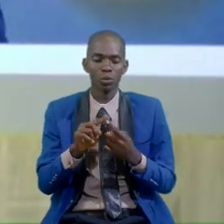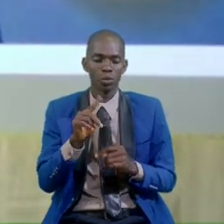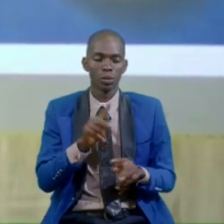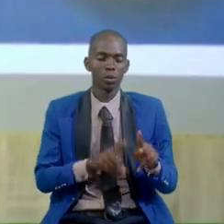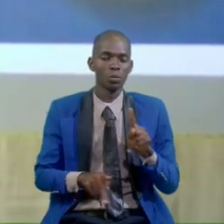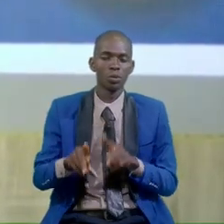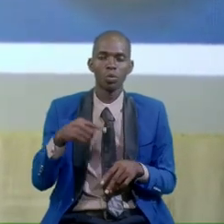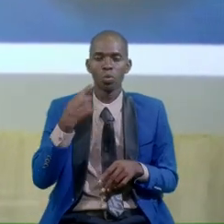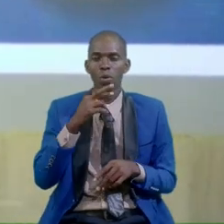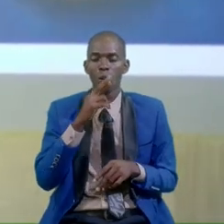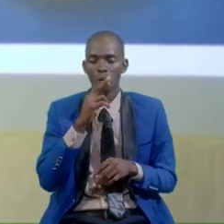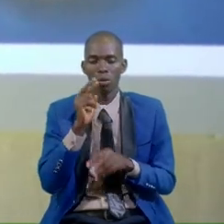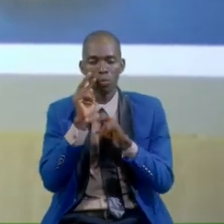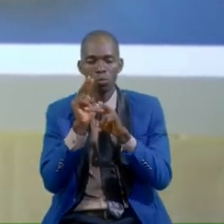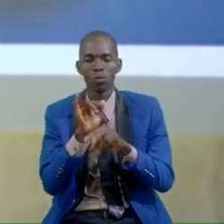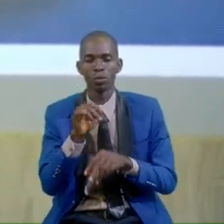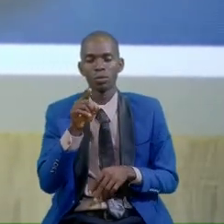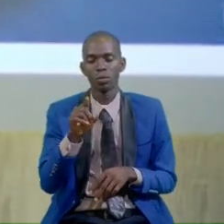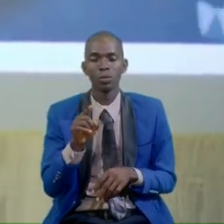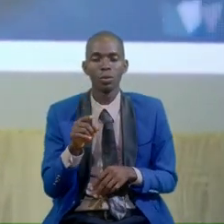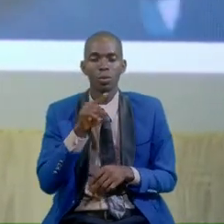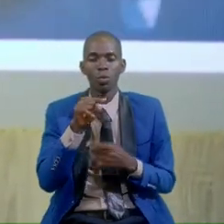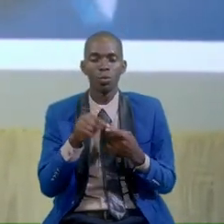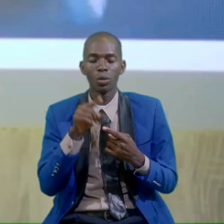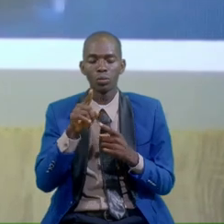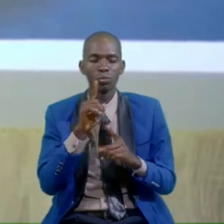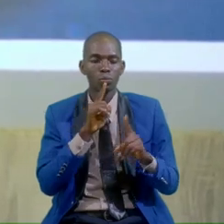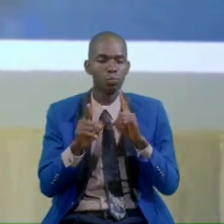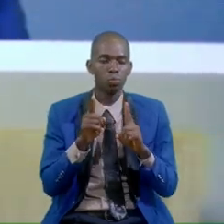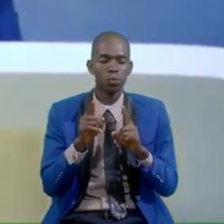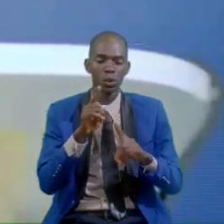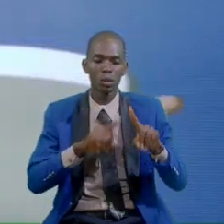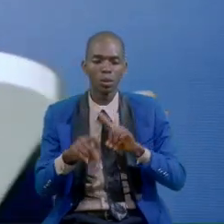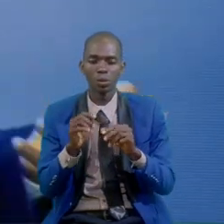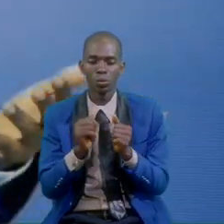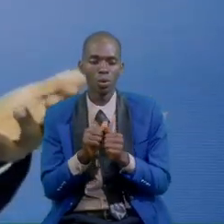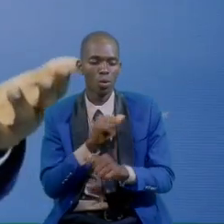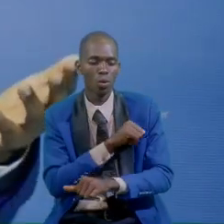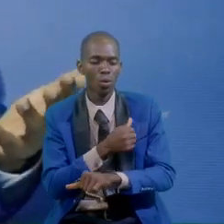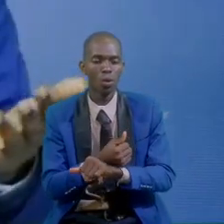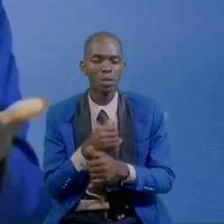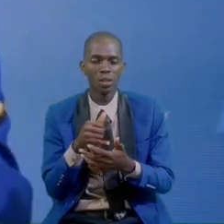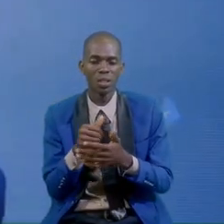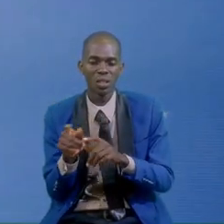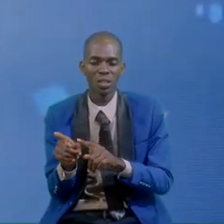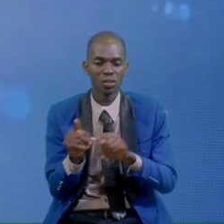are hearing. When you speak with authority, it transfers that understanding